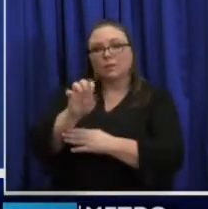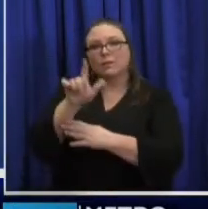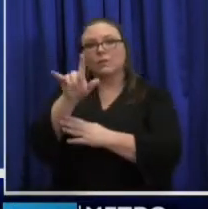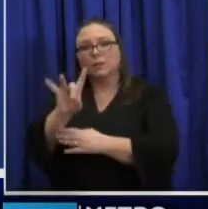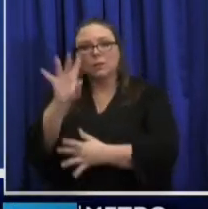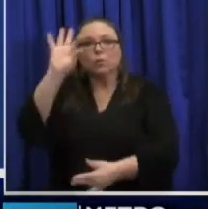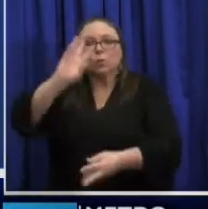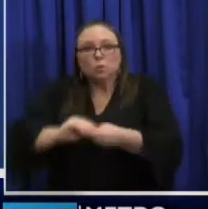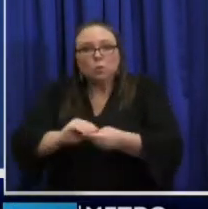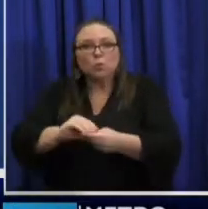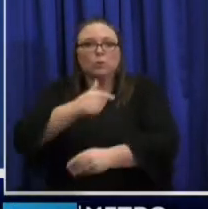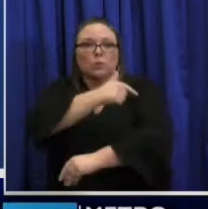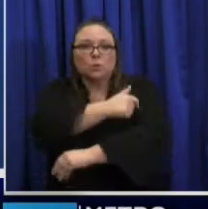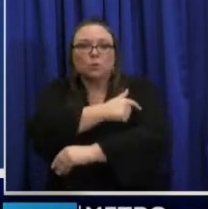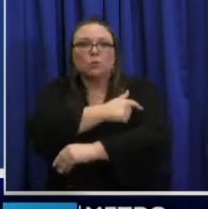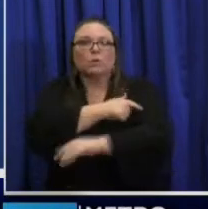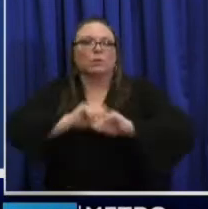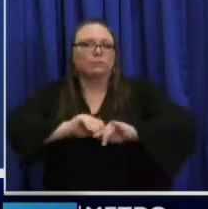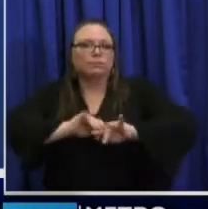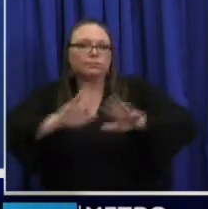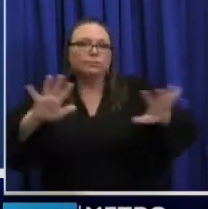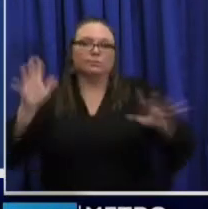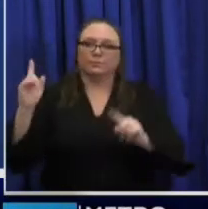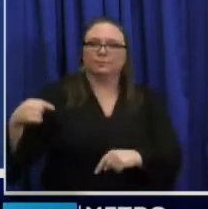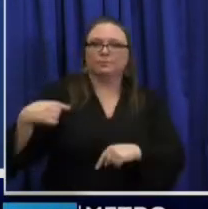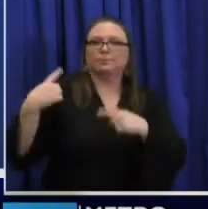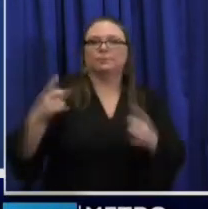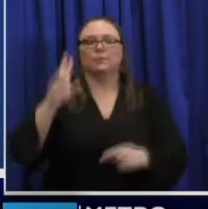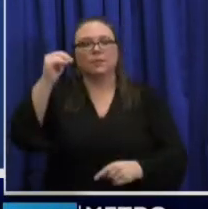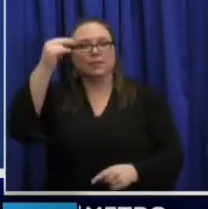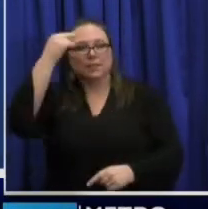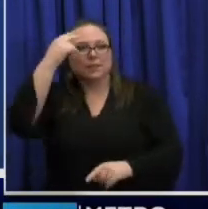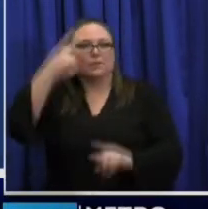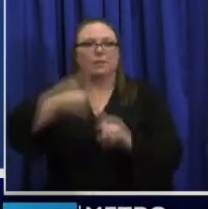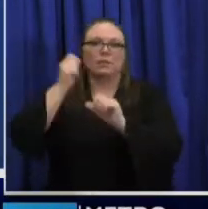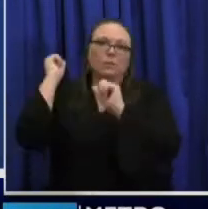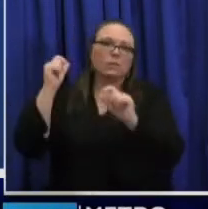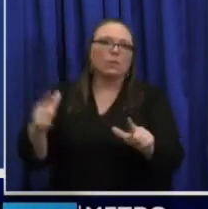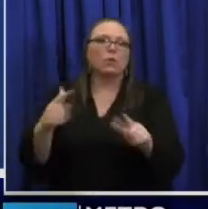81,428 total doses have been administered in Nashville by all